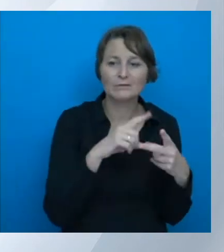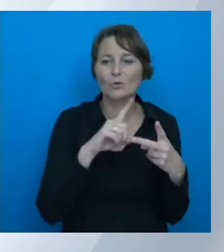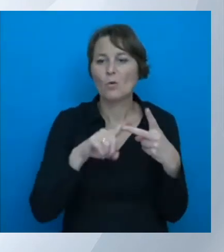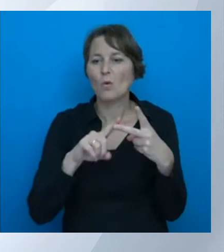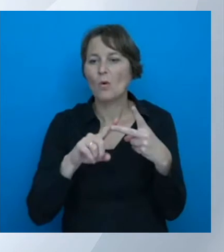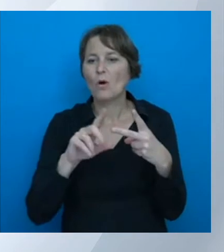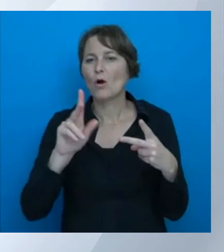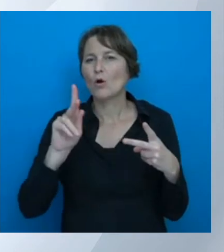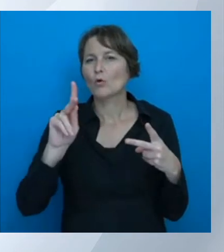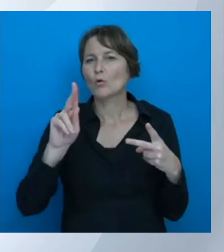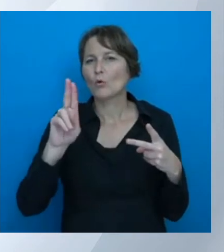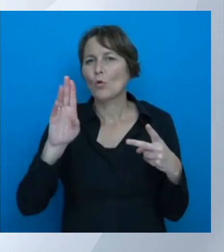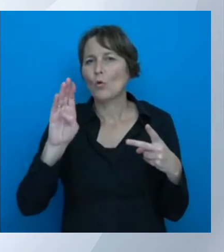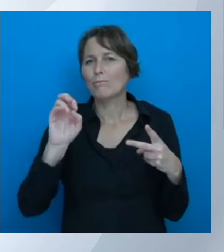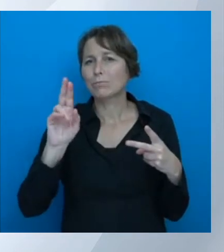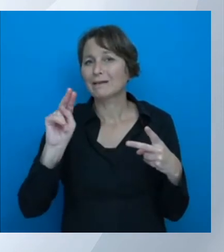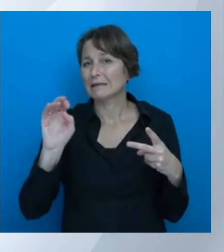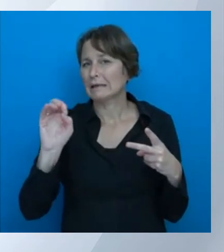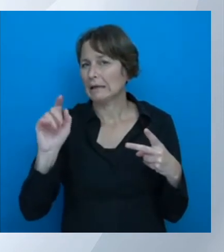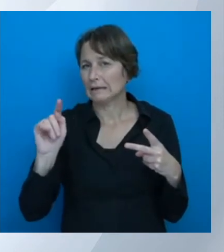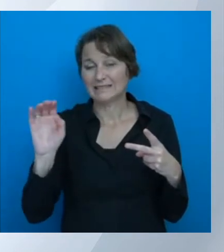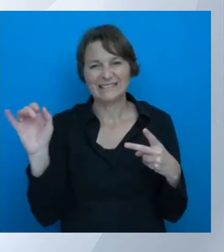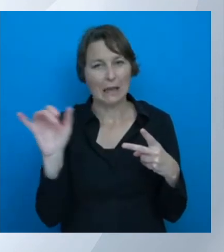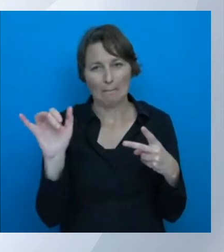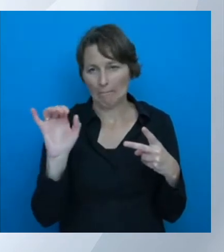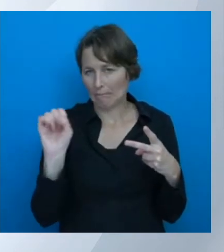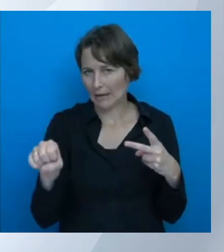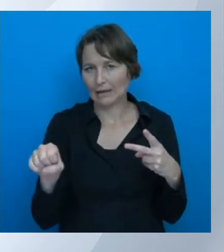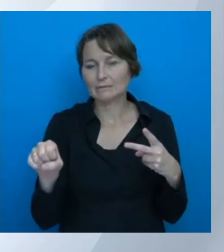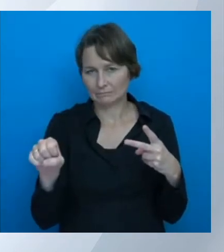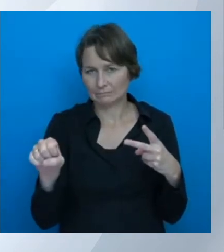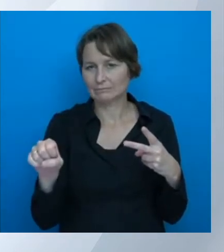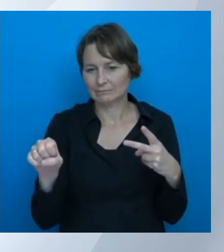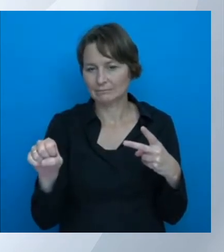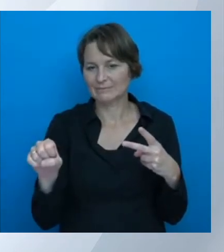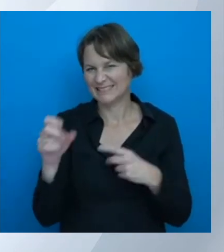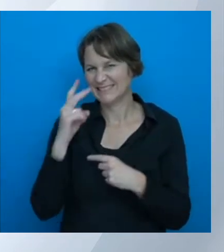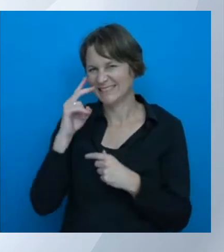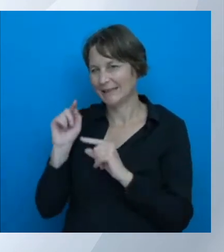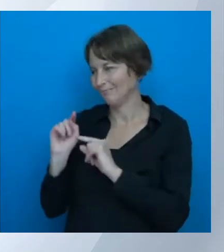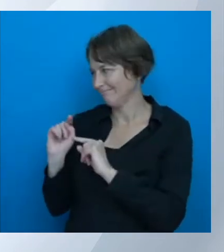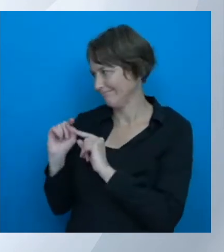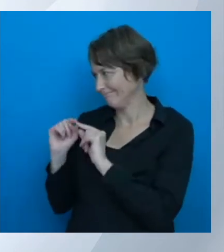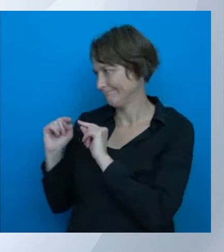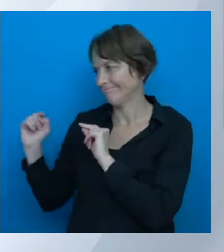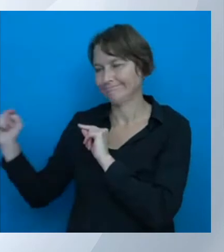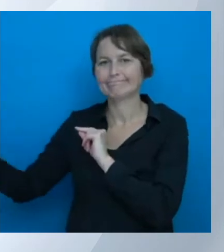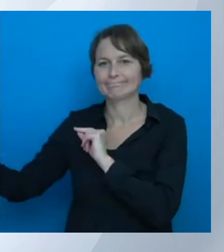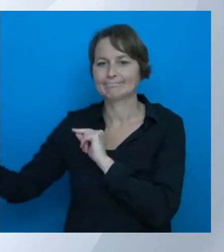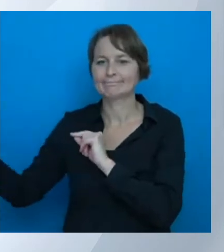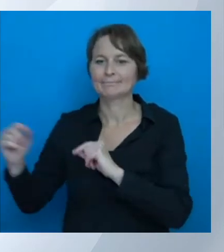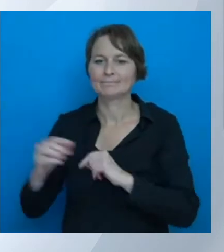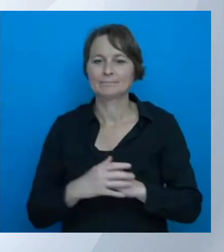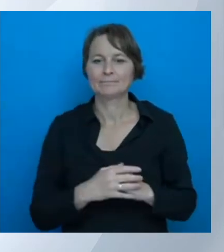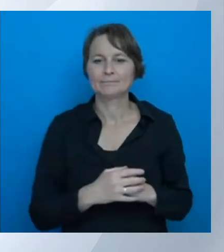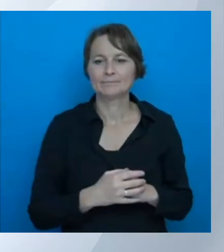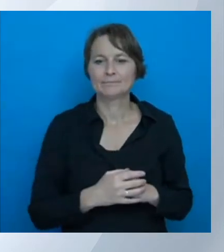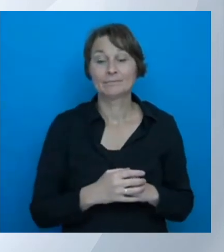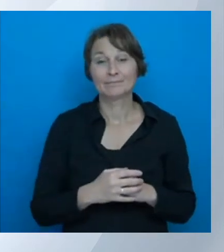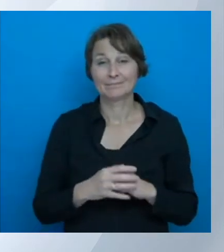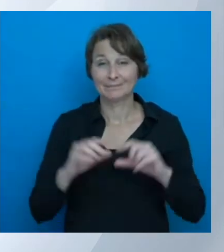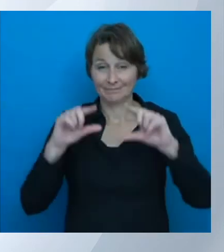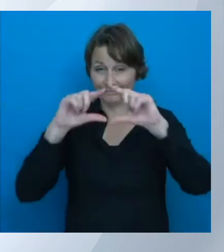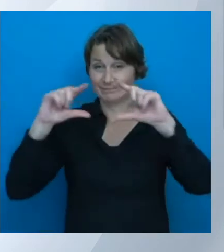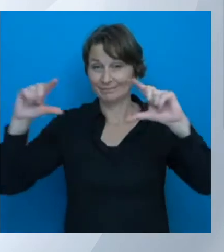here. And again, see how the URL has changed. So now this time it has Kubernetes in it instead